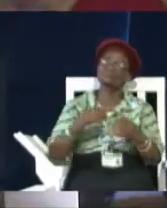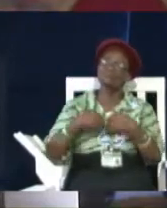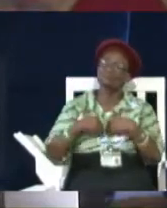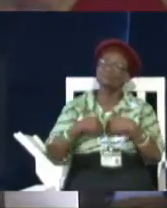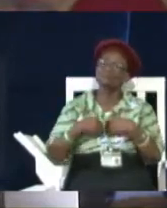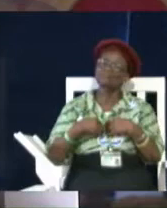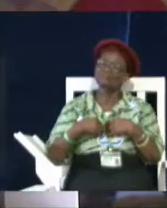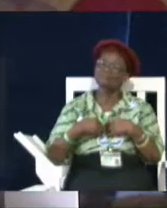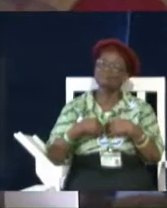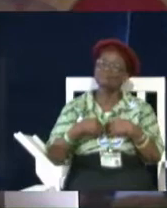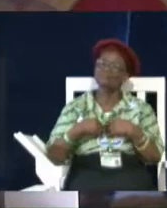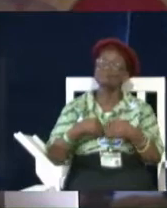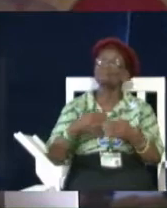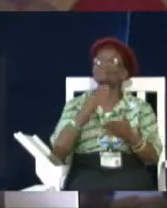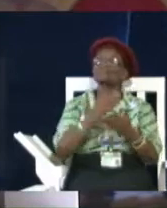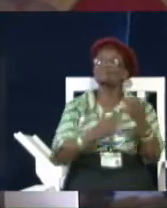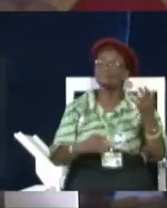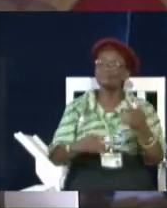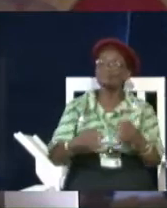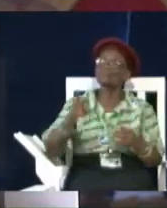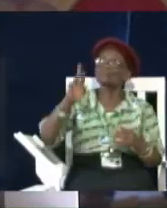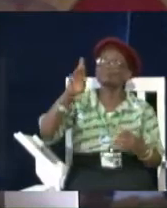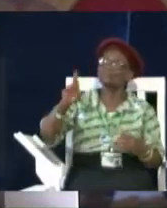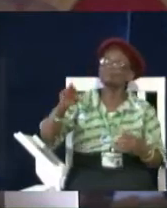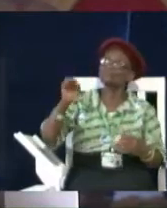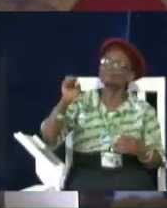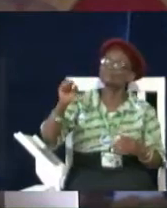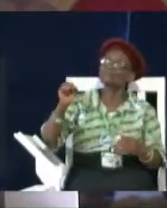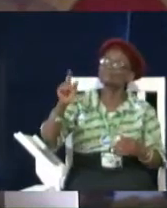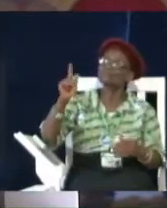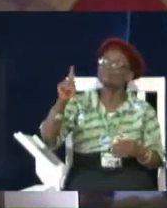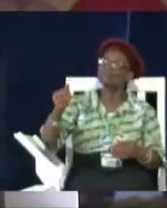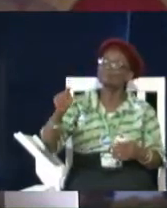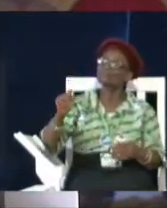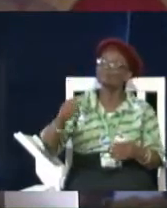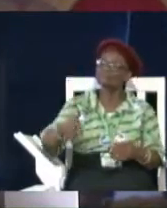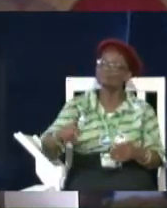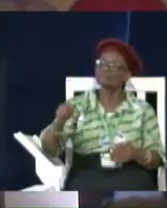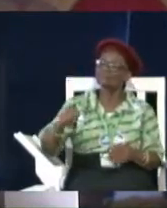deep-rooted problems causing us sorrow.